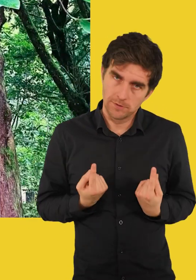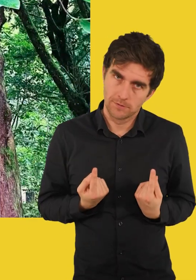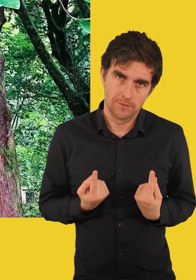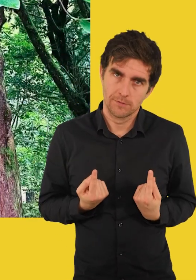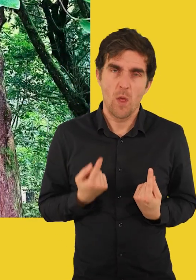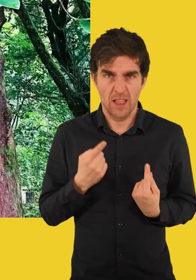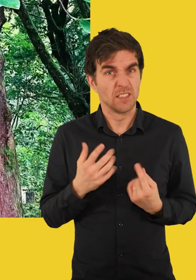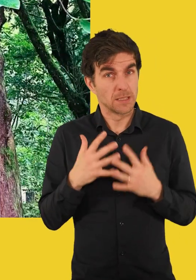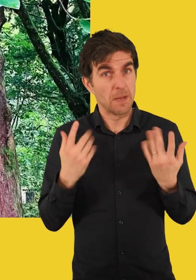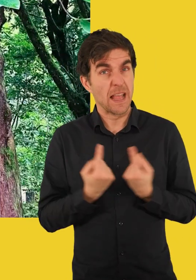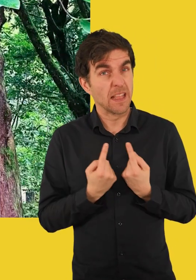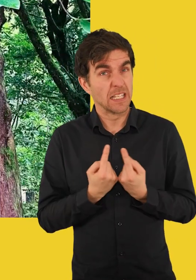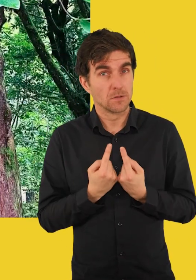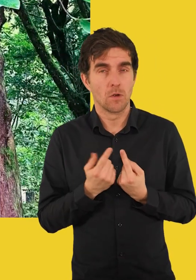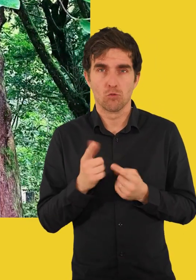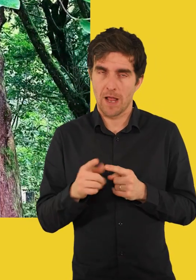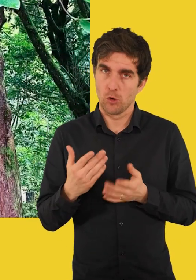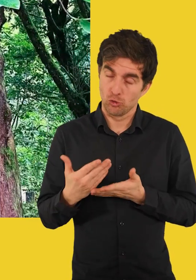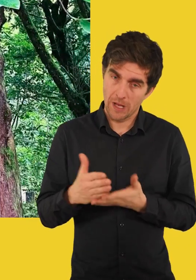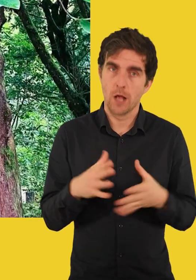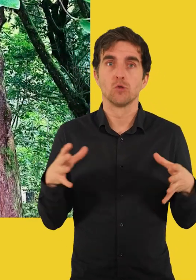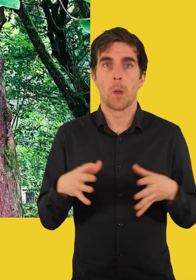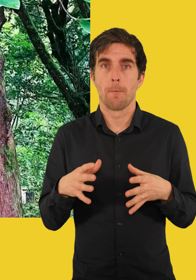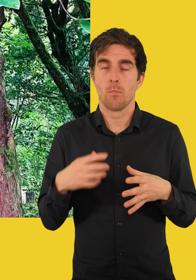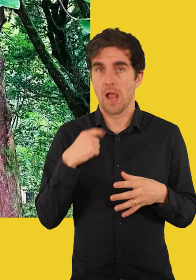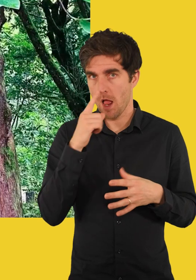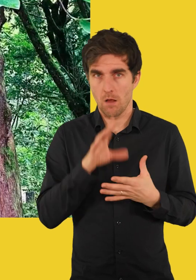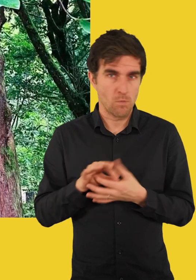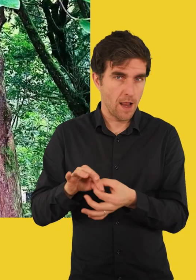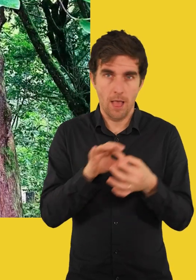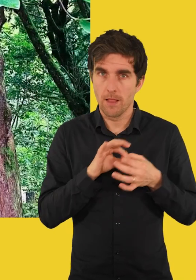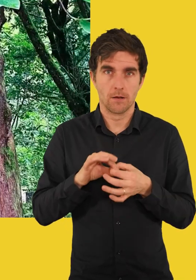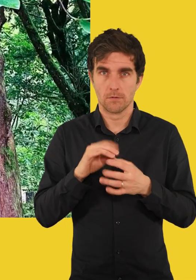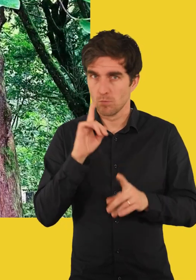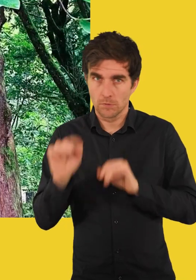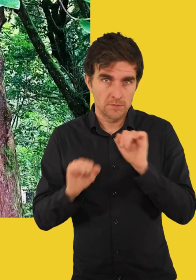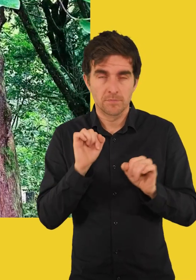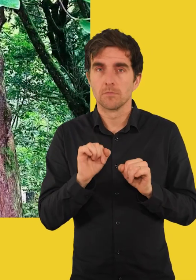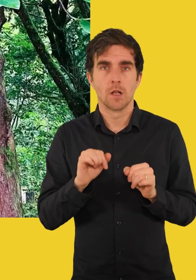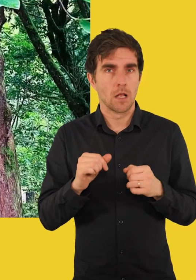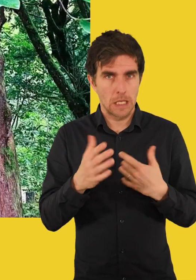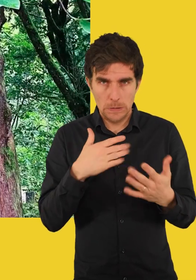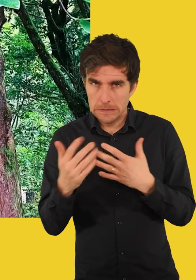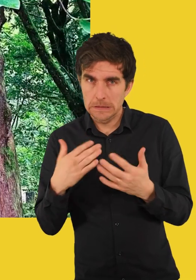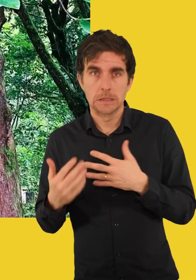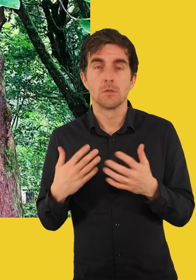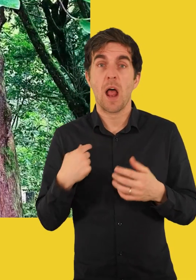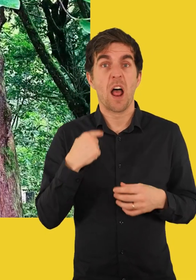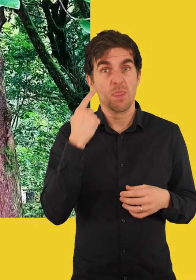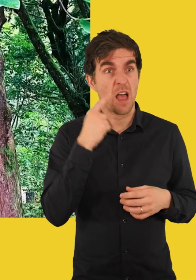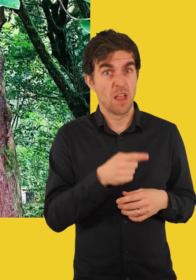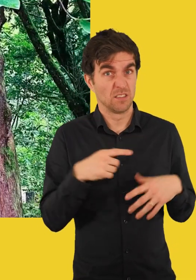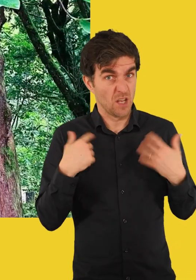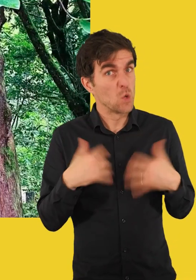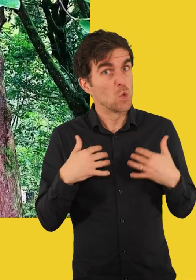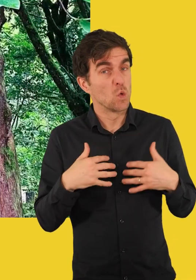that, and that's massive. So trying to share it amongst a group so we can work on things together, address issues together. I think that's